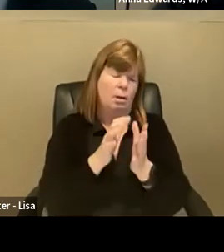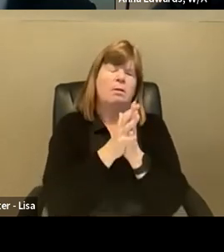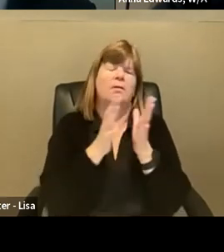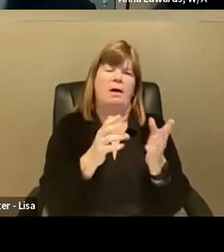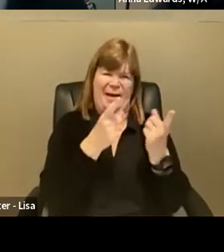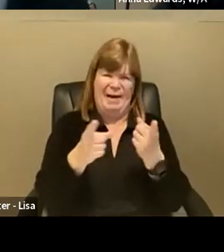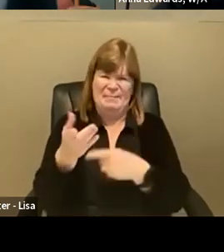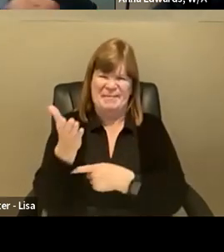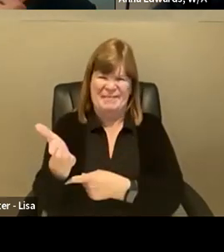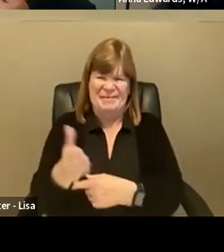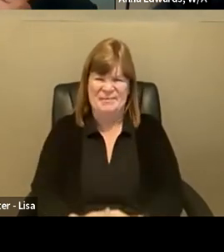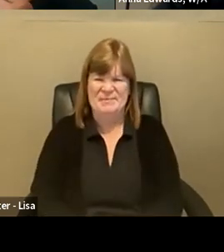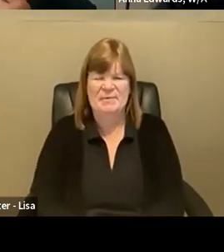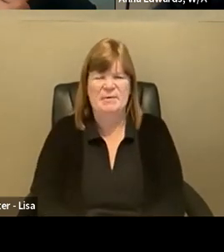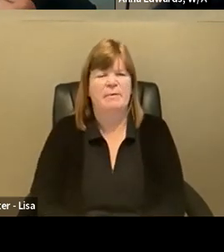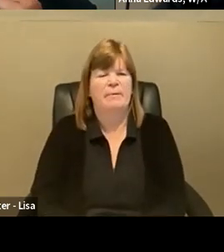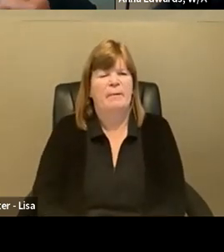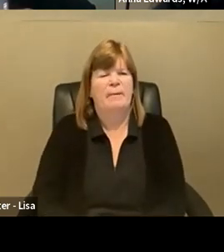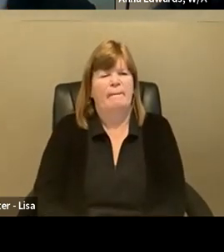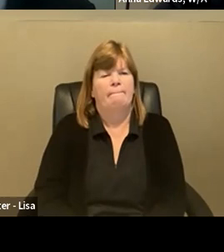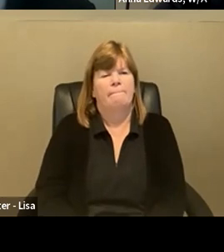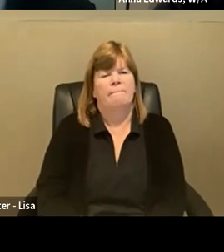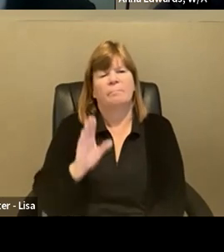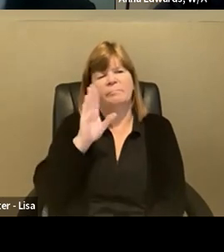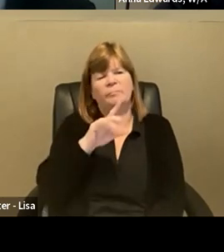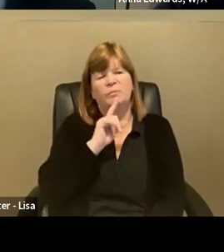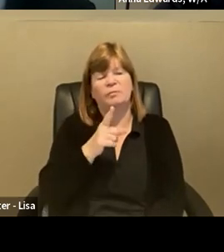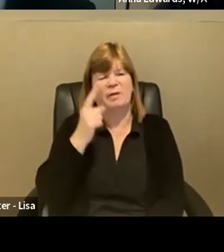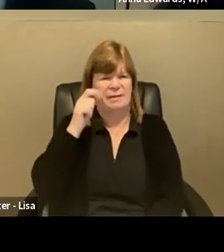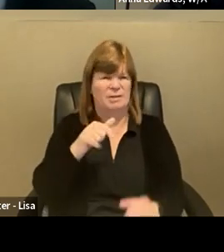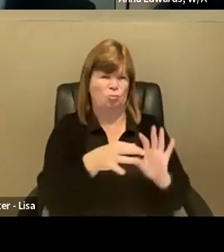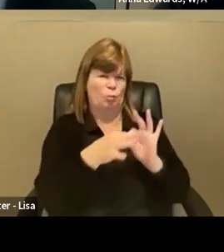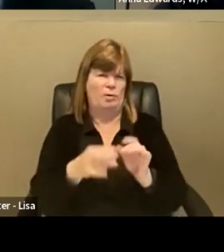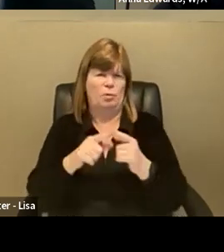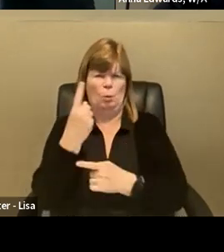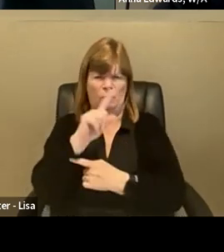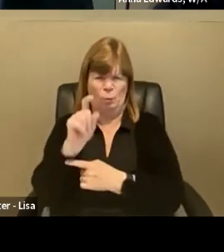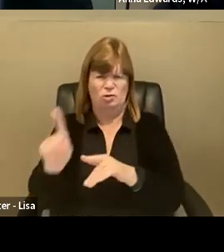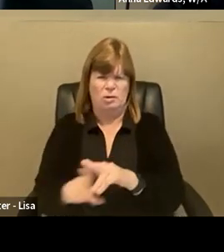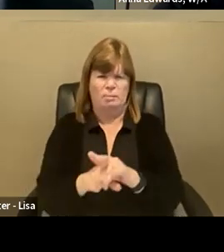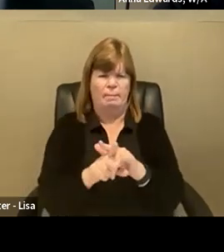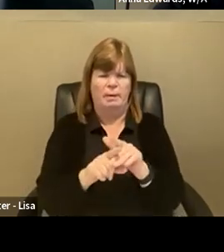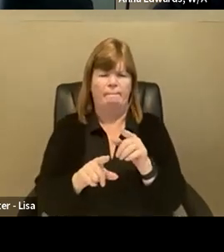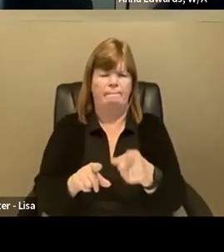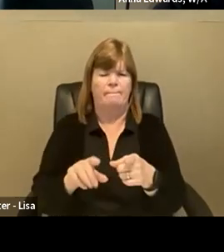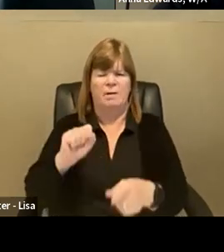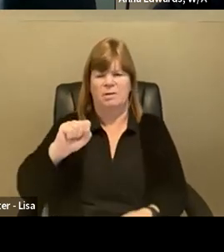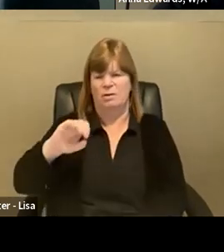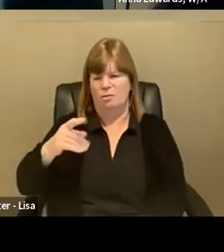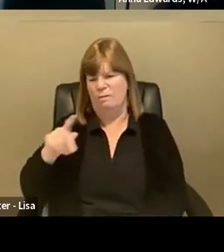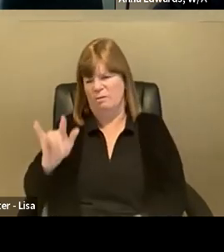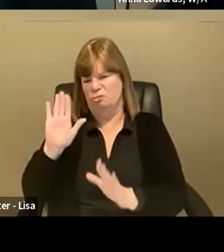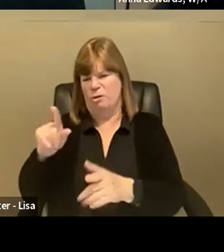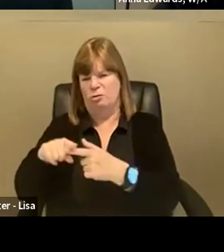there. I think it's actually related to one of the questions that came in that, Sophia, it was great that you shared